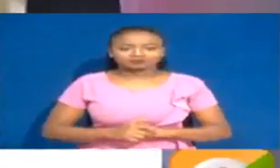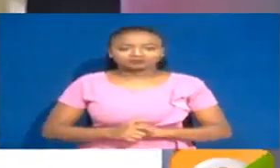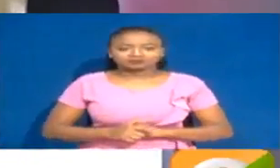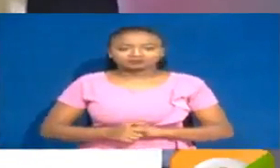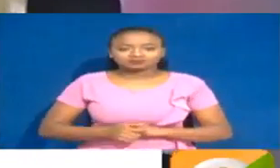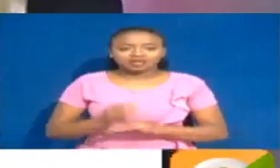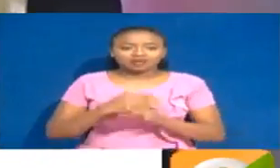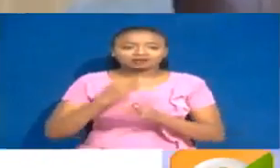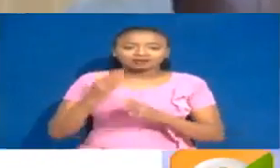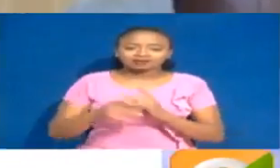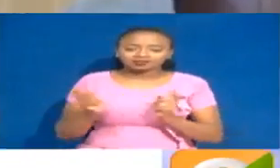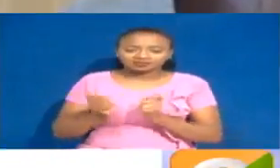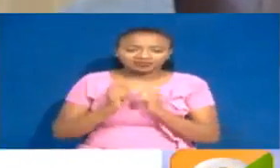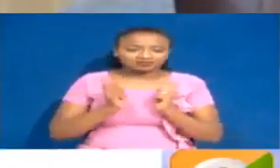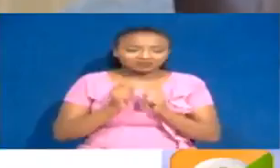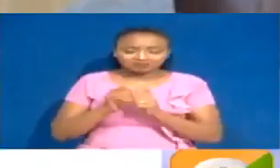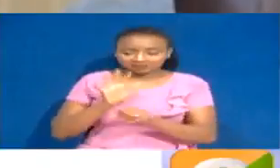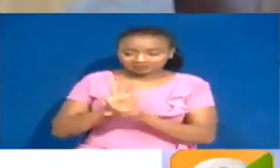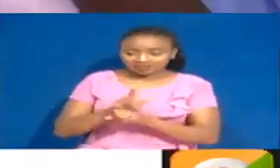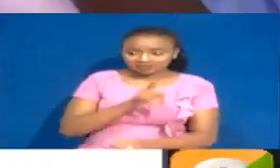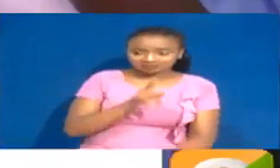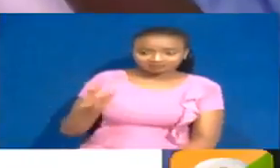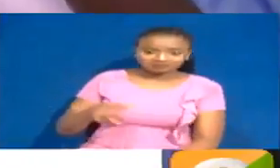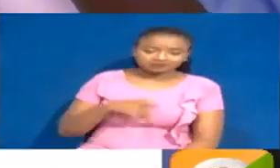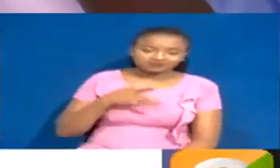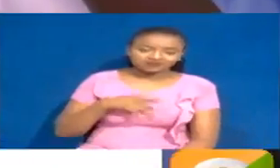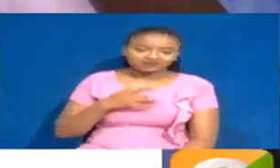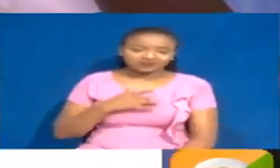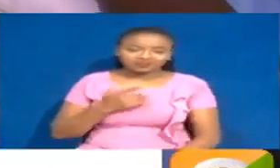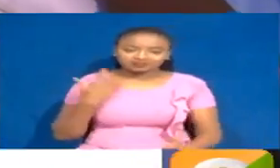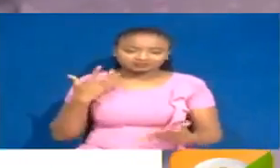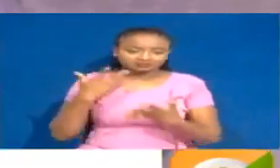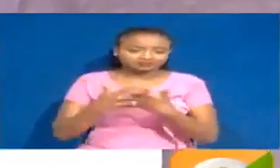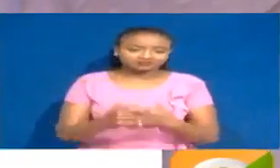an end to the heartache that many like Irene and Mary